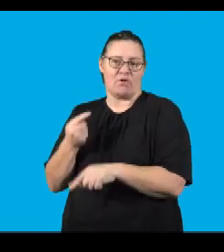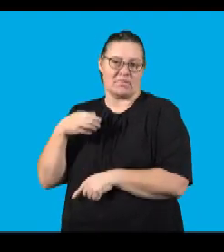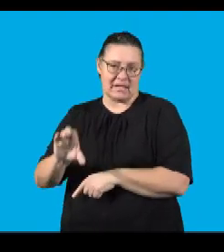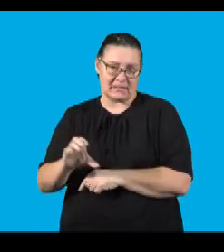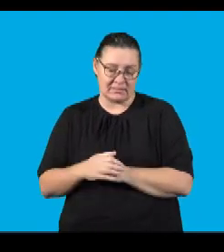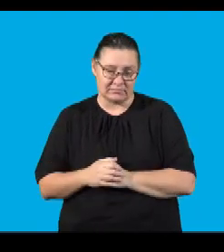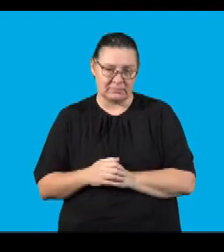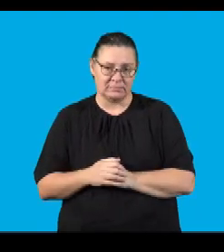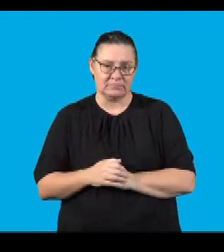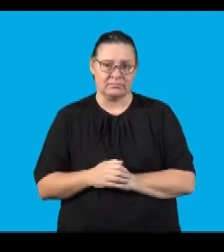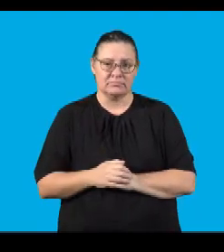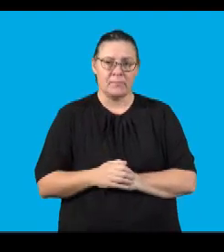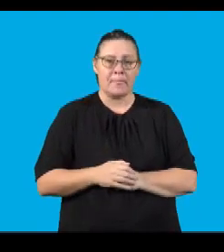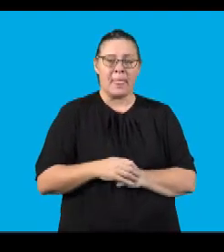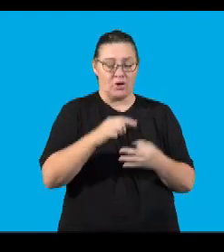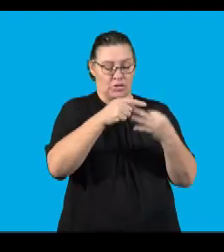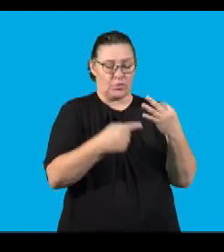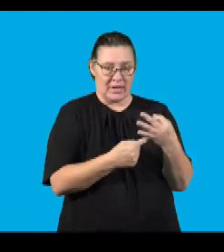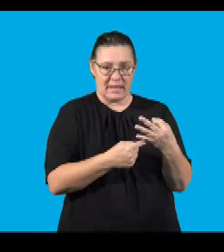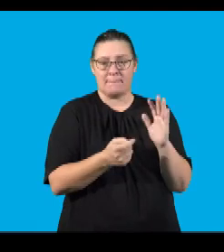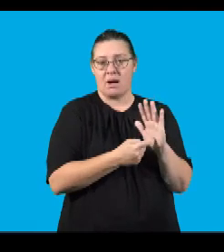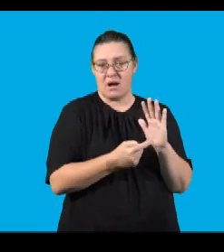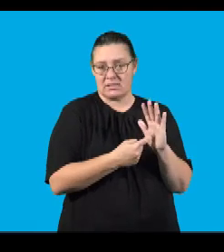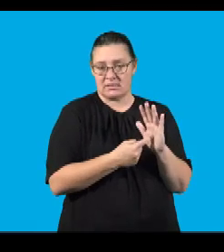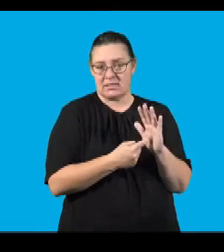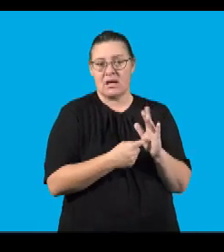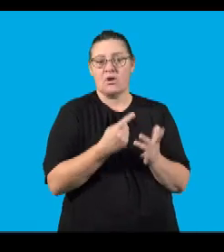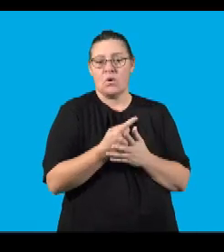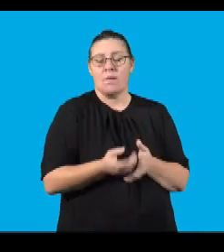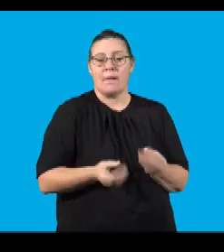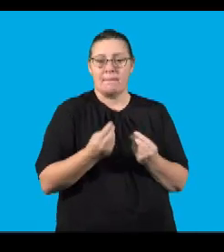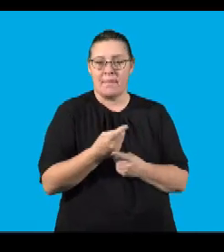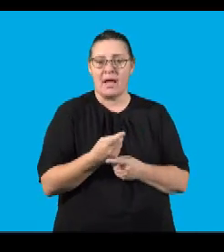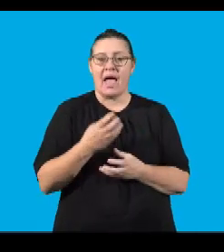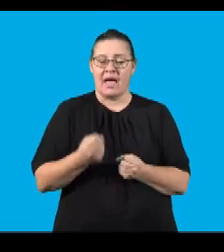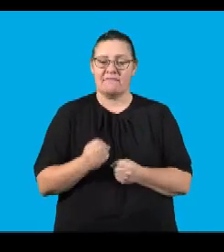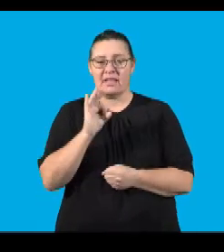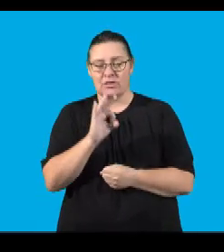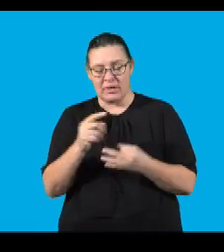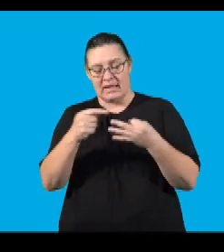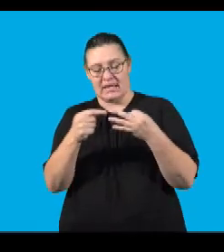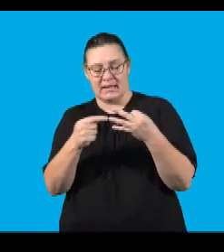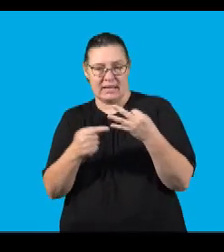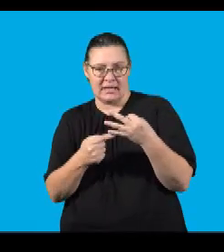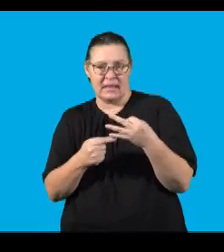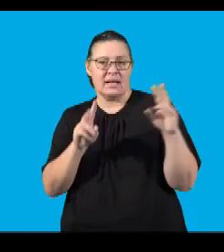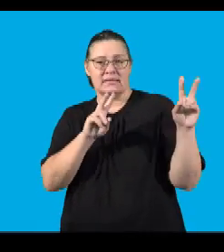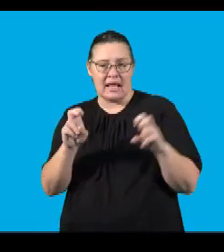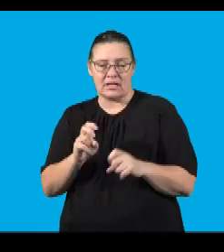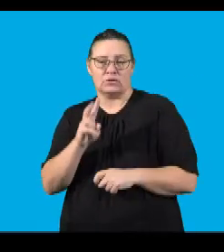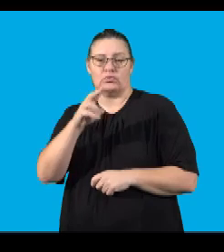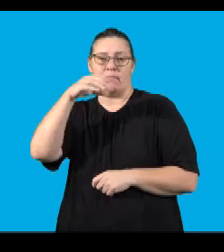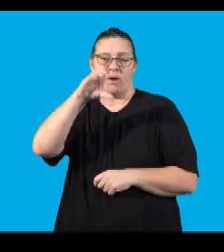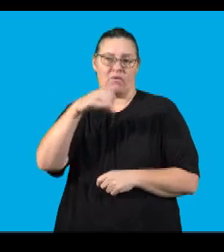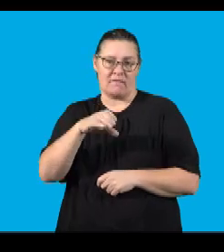from the text. So you'll take these 3 elements, it's 3 marks, and you can see that there are 3 elements, the title and